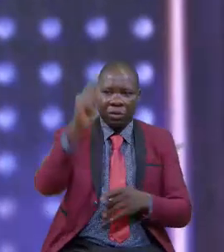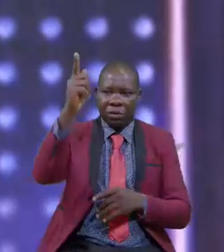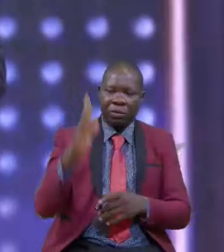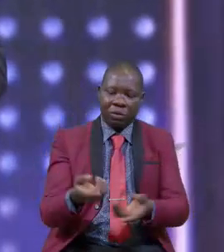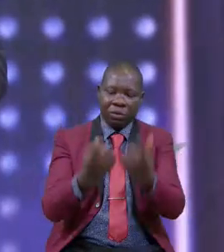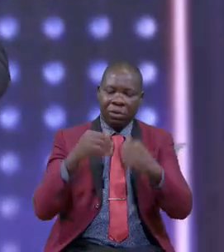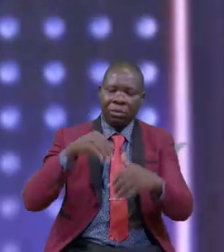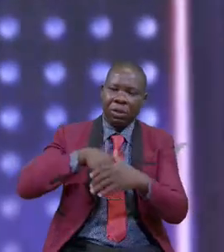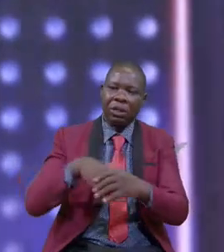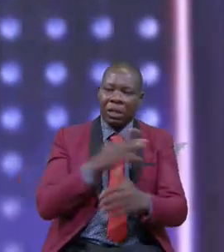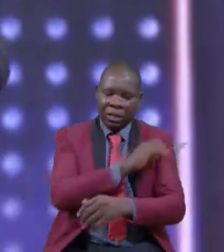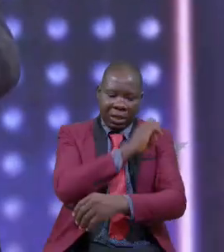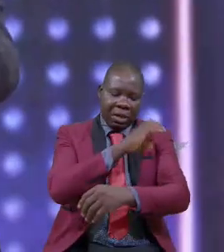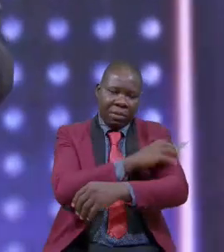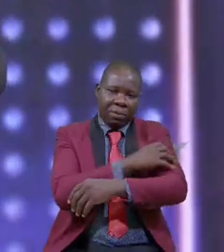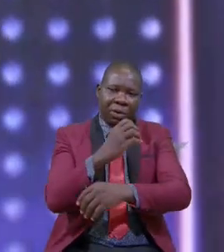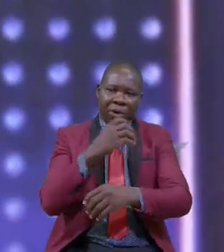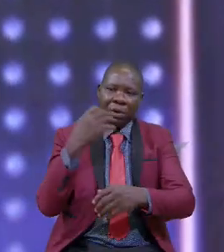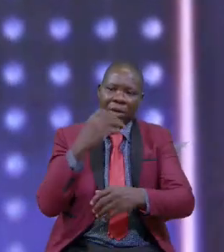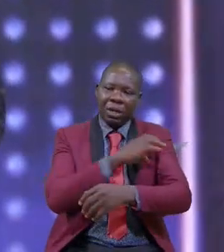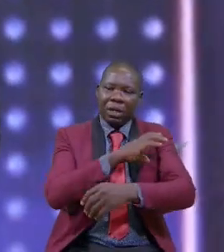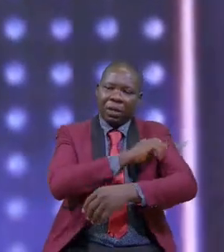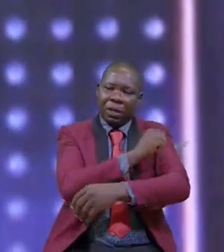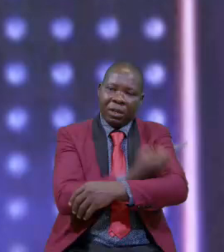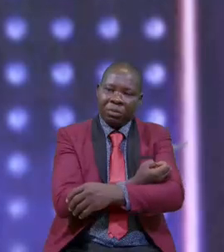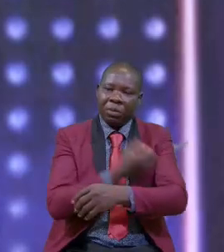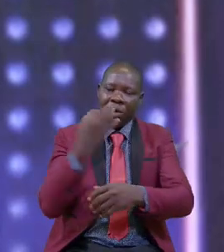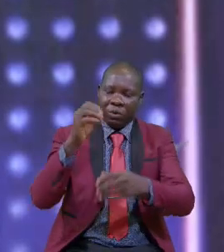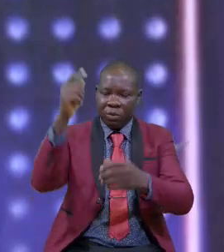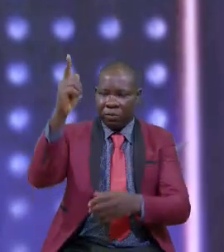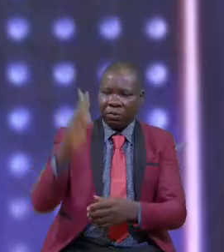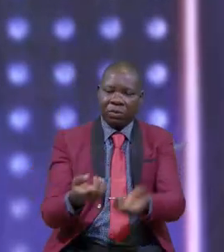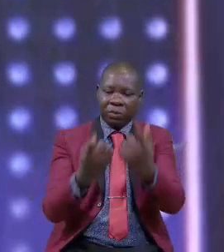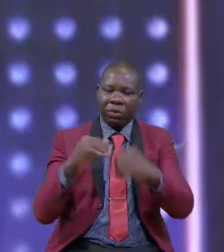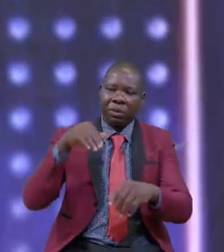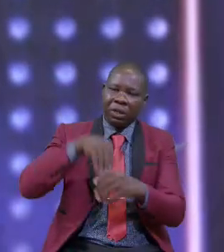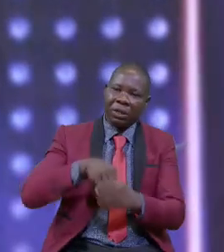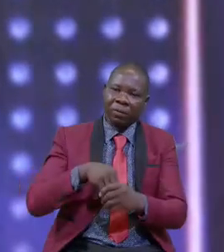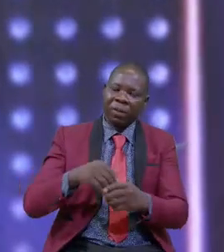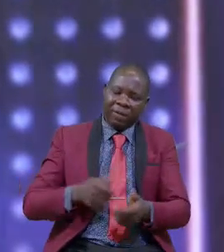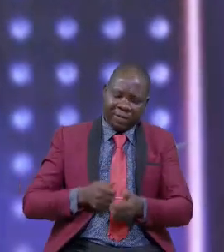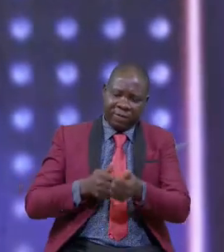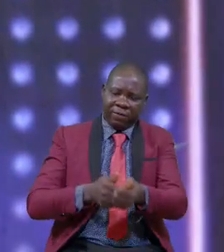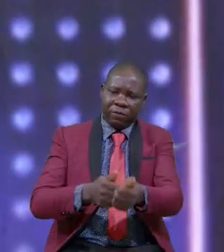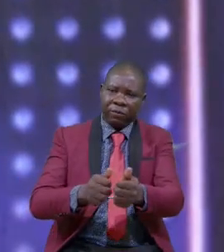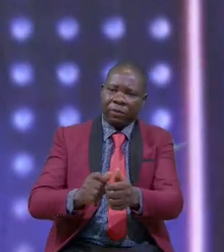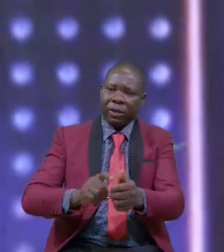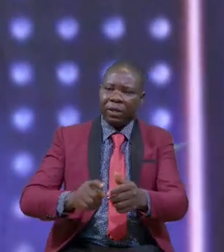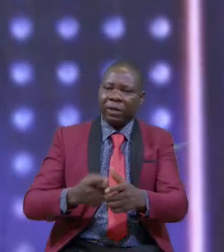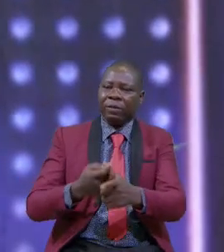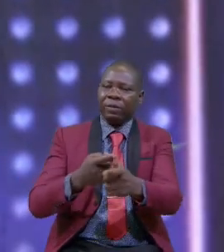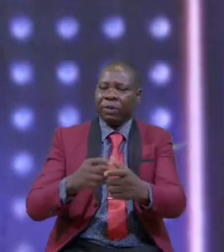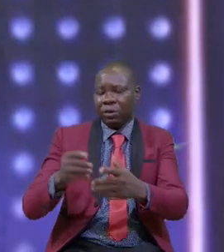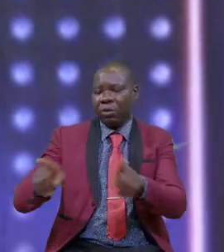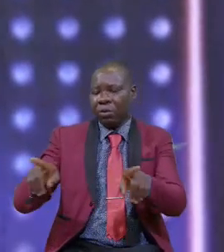of God coming in, flee also youthful lust, but follow righteousness